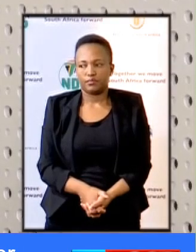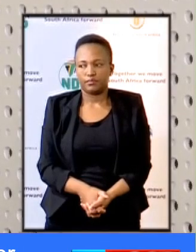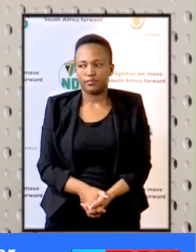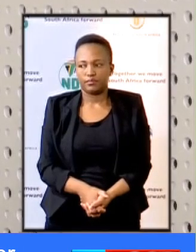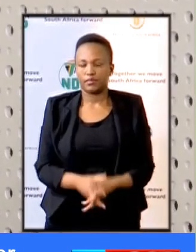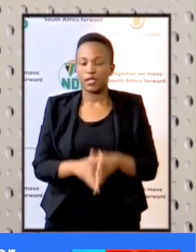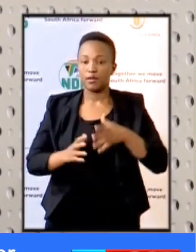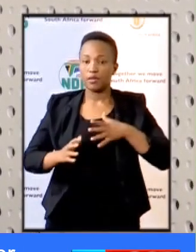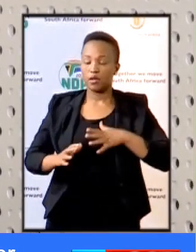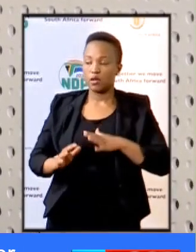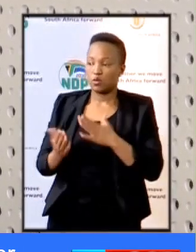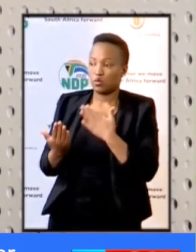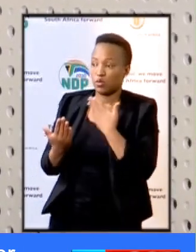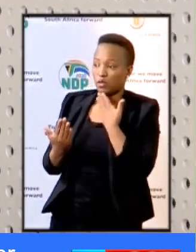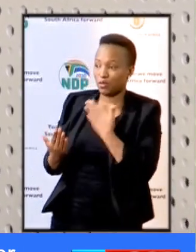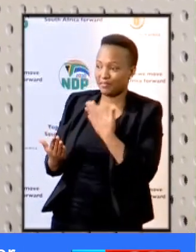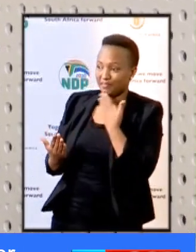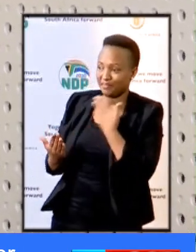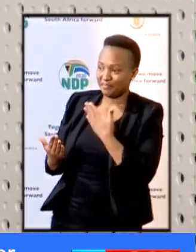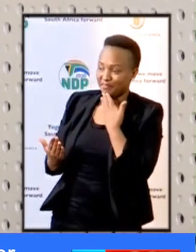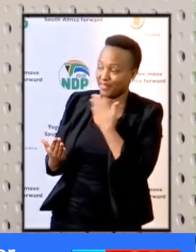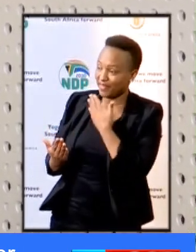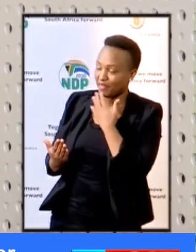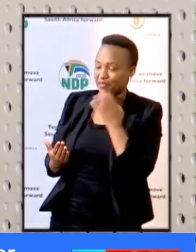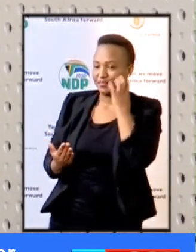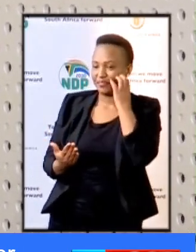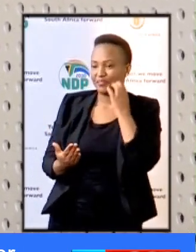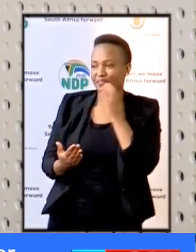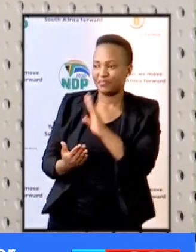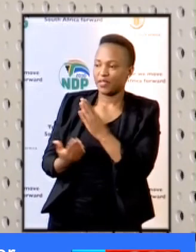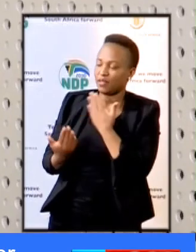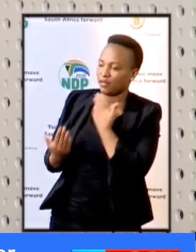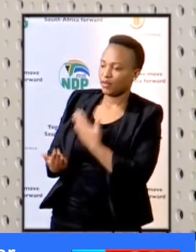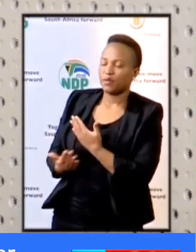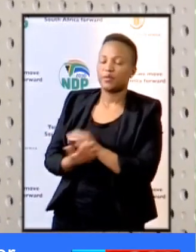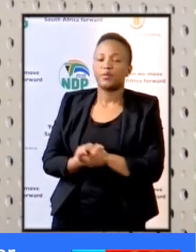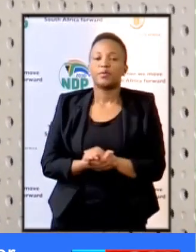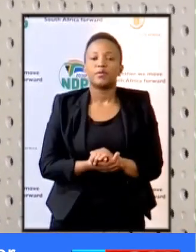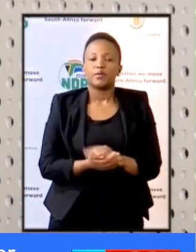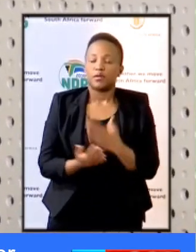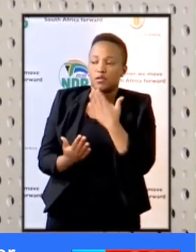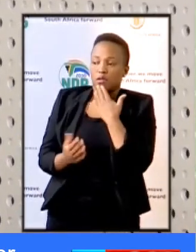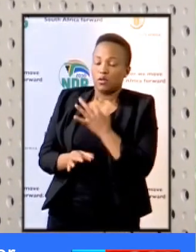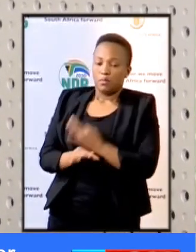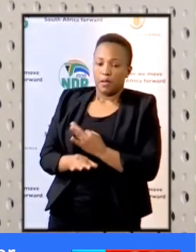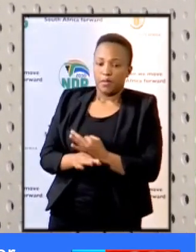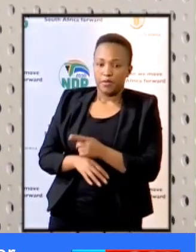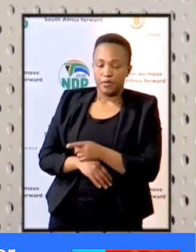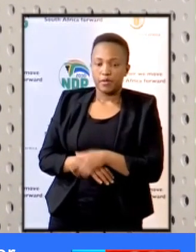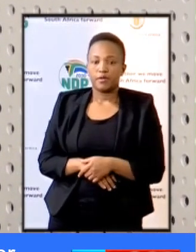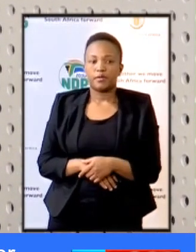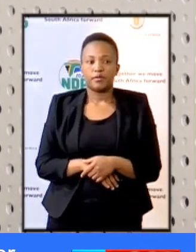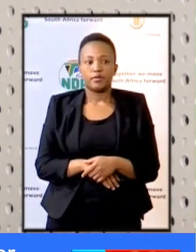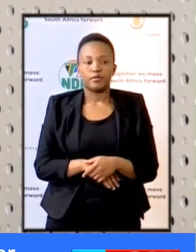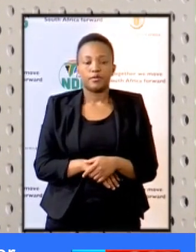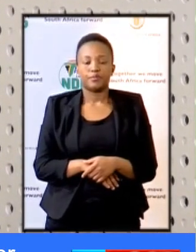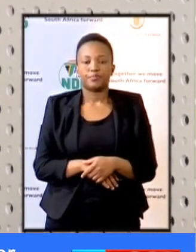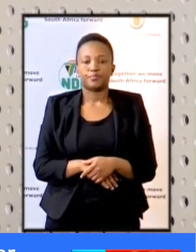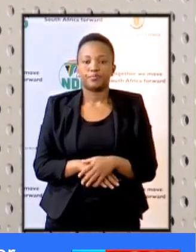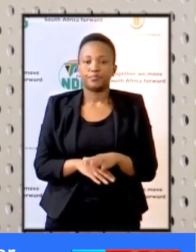Asibonge kakhulu Phephetha. Sibonge baba. Sibonge futhi nakumhlonishwa